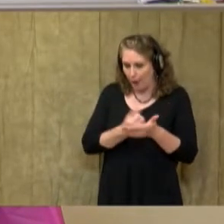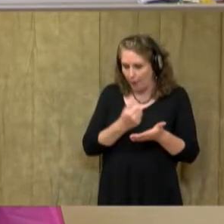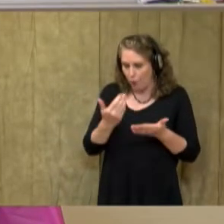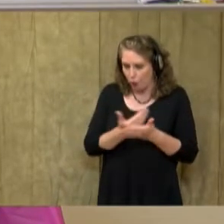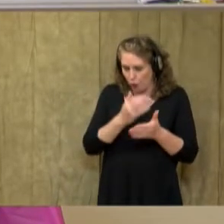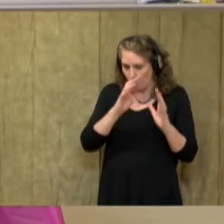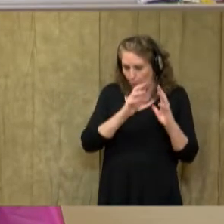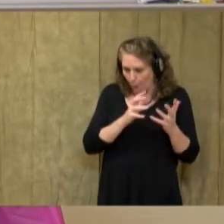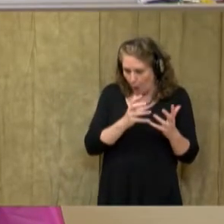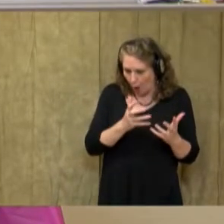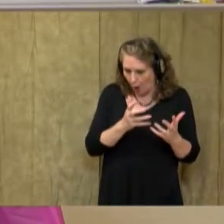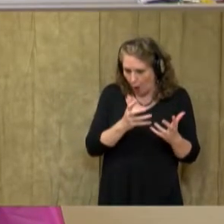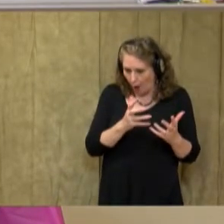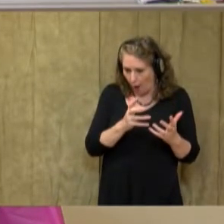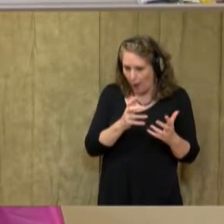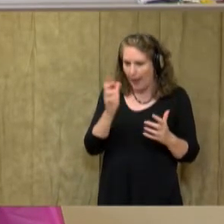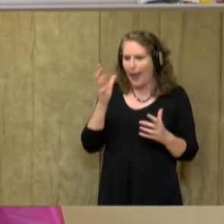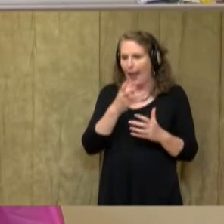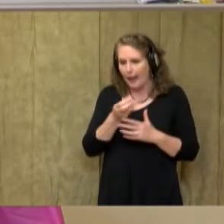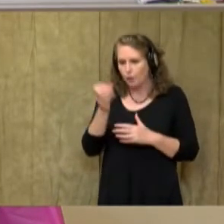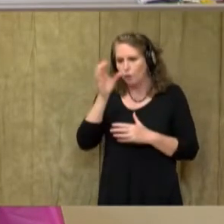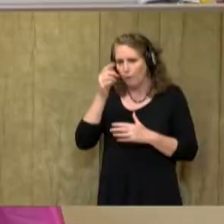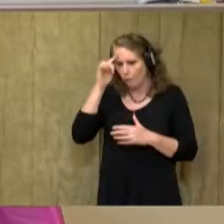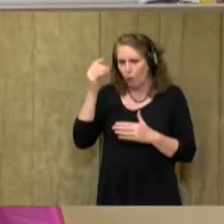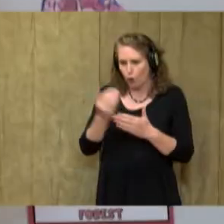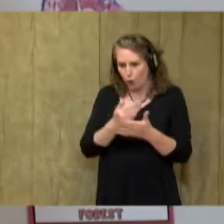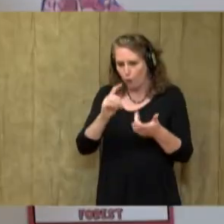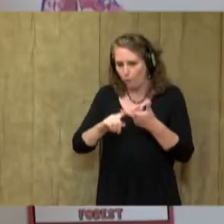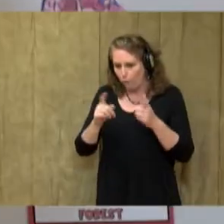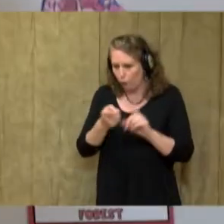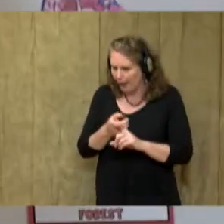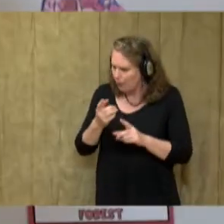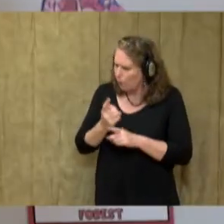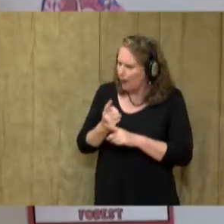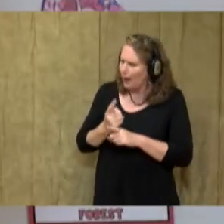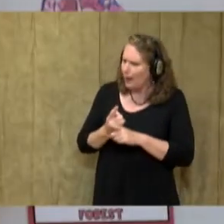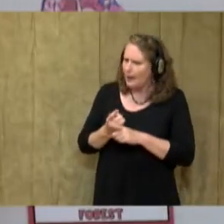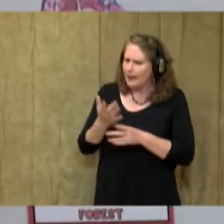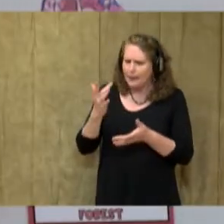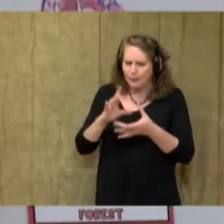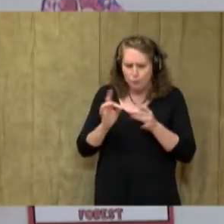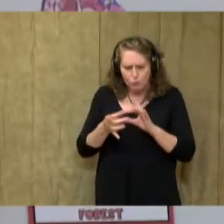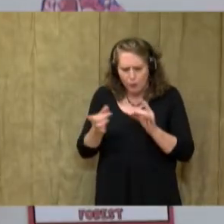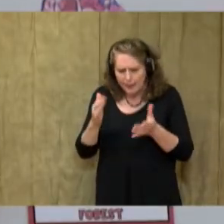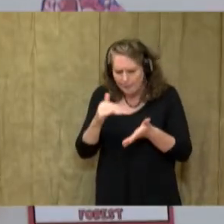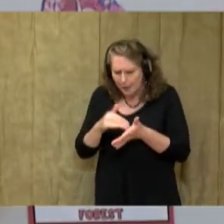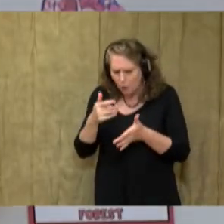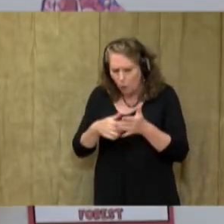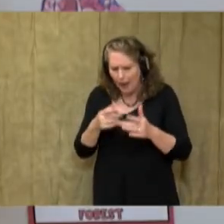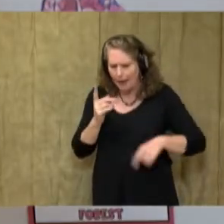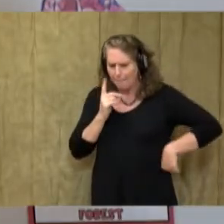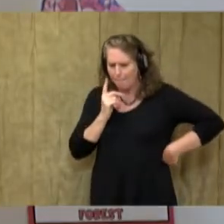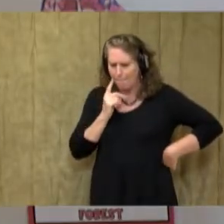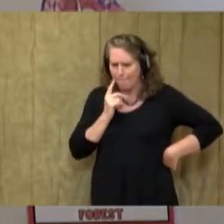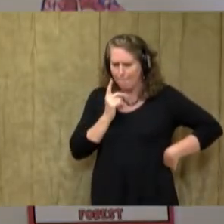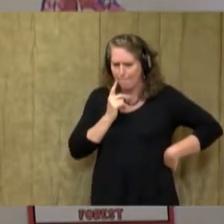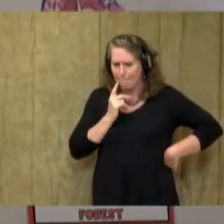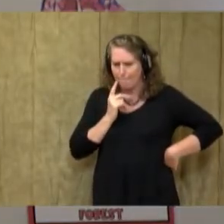ball, and he was on the hunt for a friend, right? So what happened in the